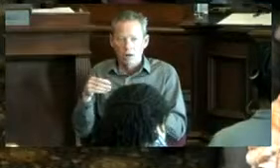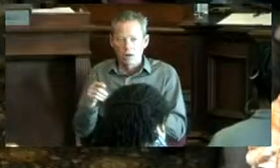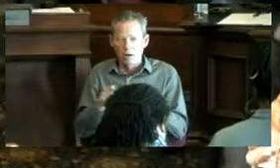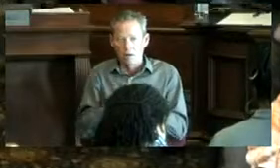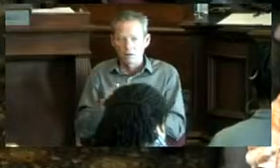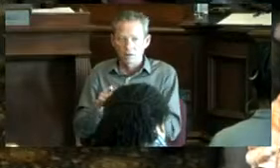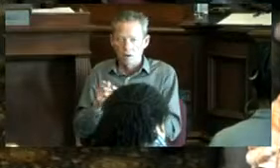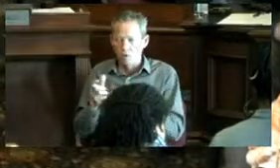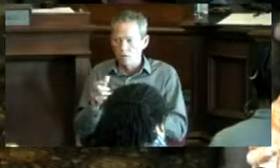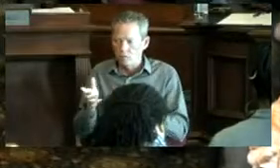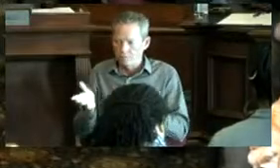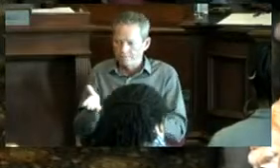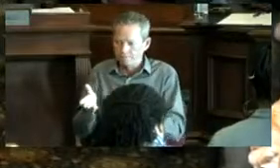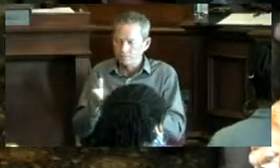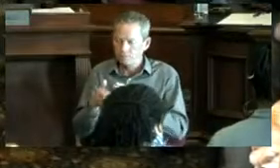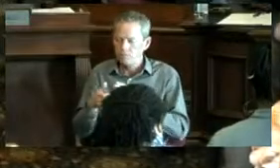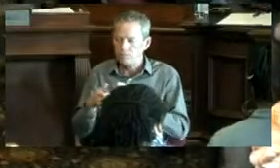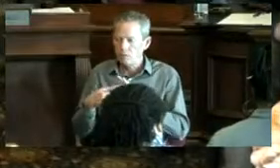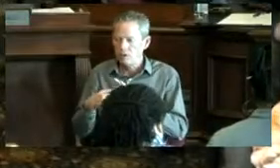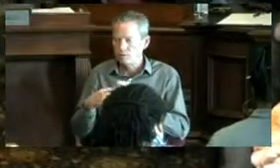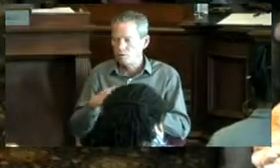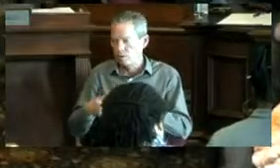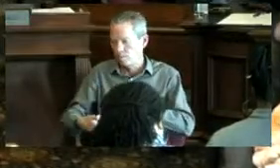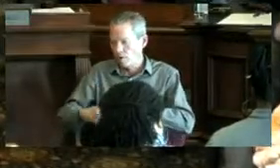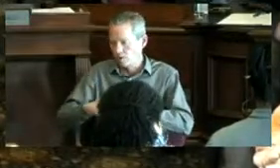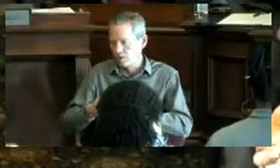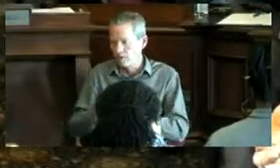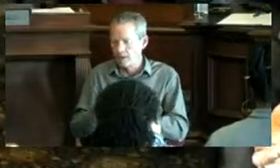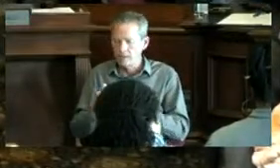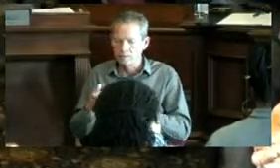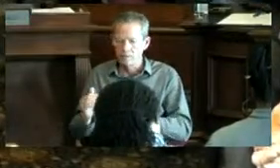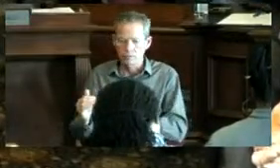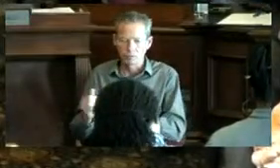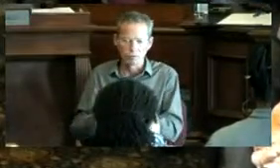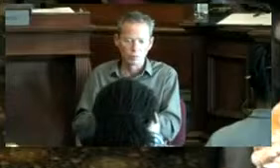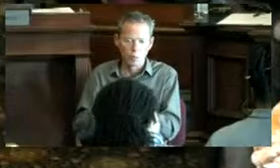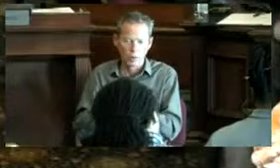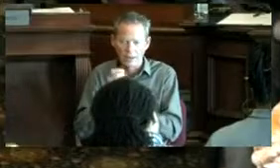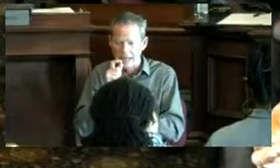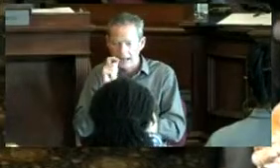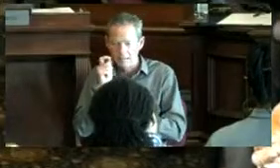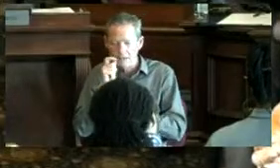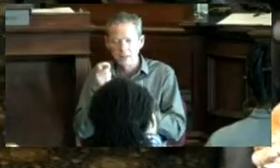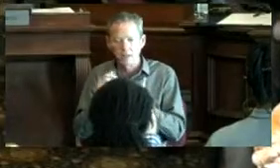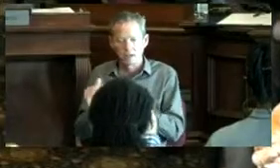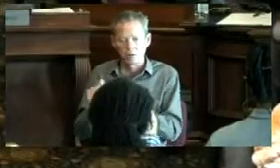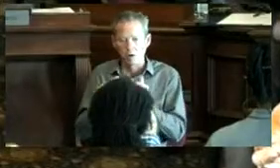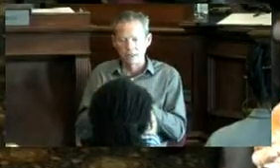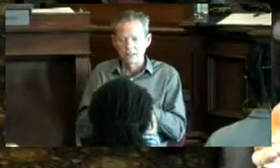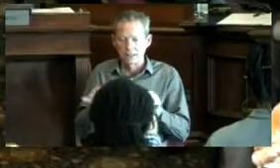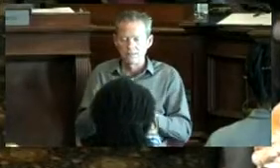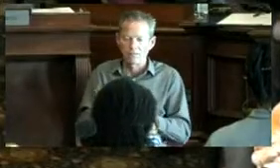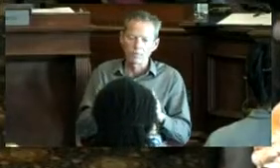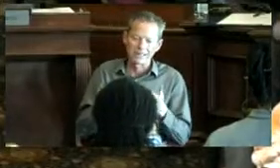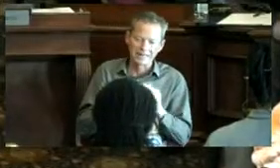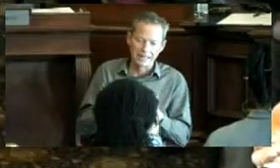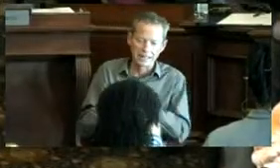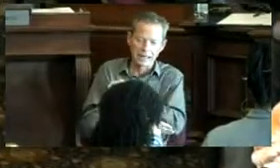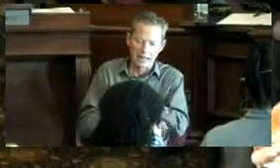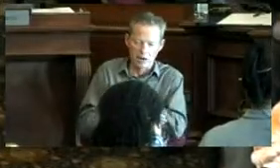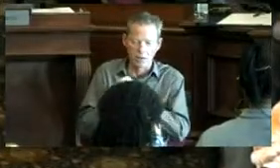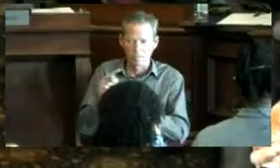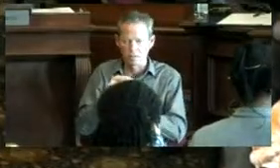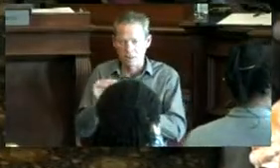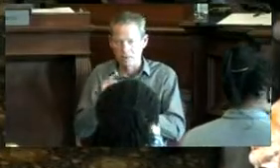foster relationships with partners that support the cannabis ecosystem from the city, county, and region perspective. And